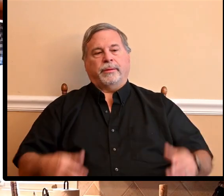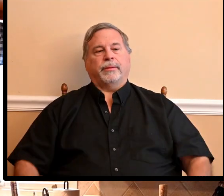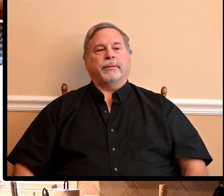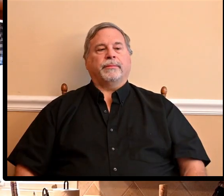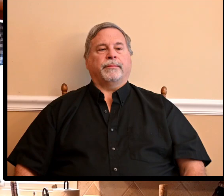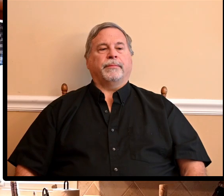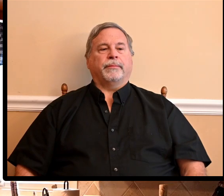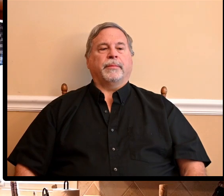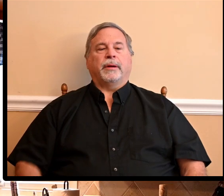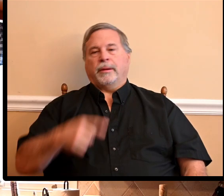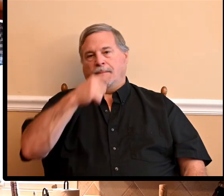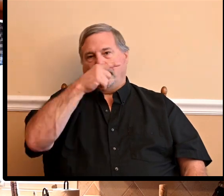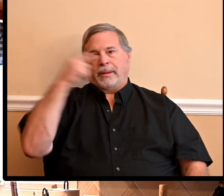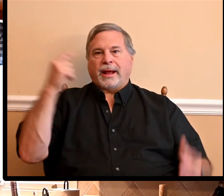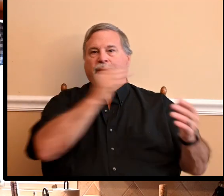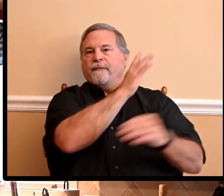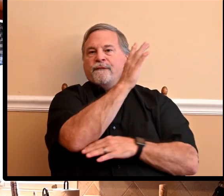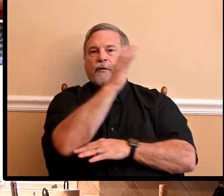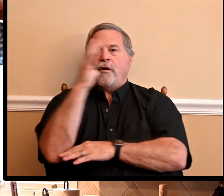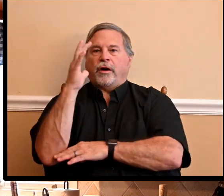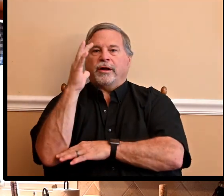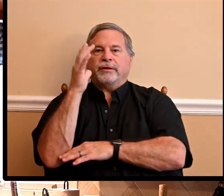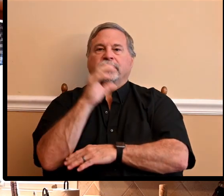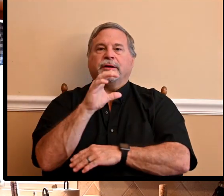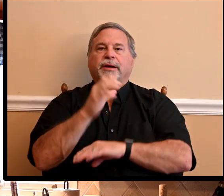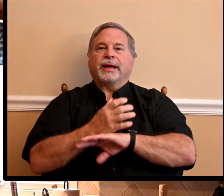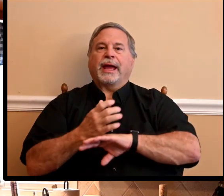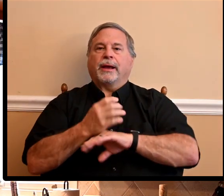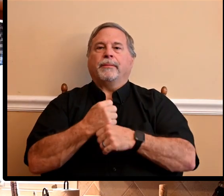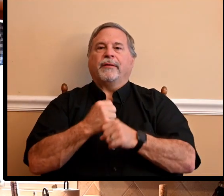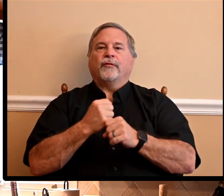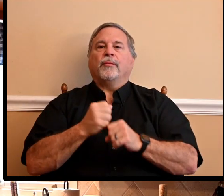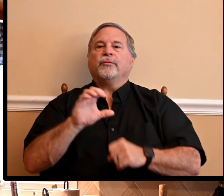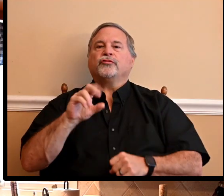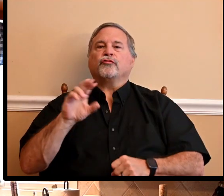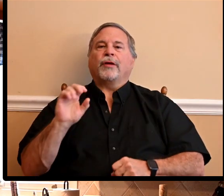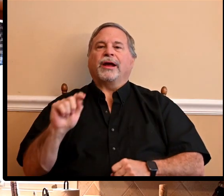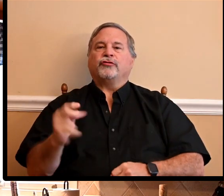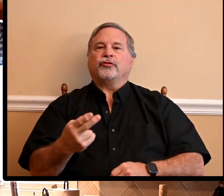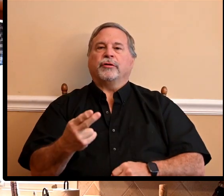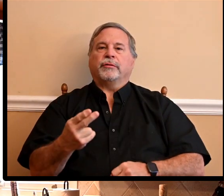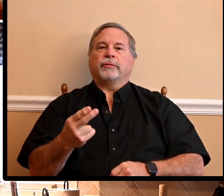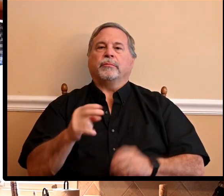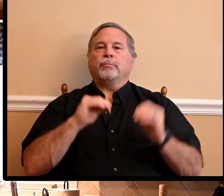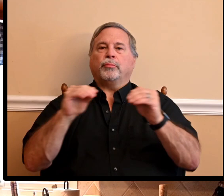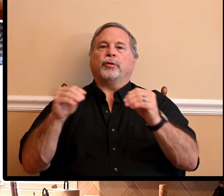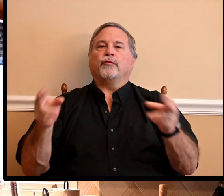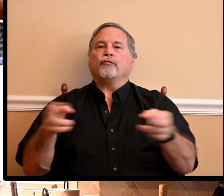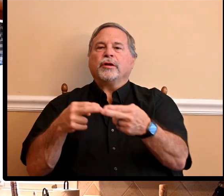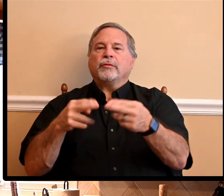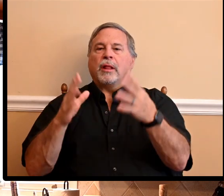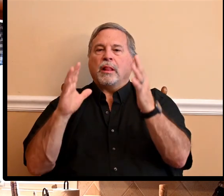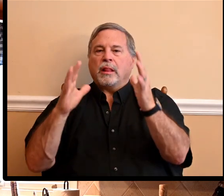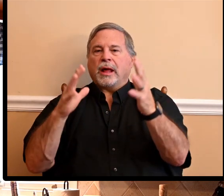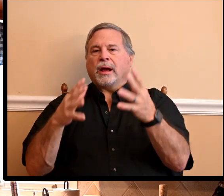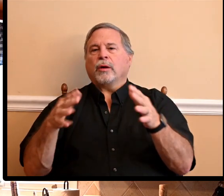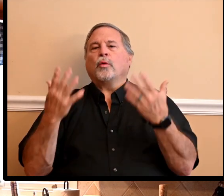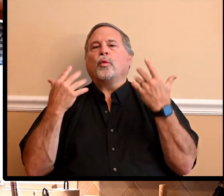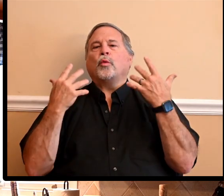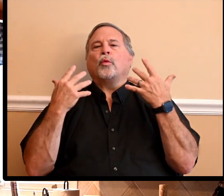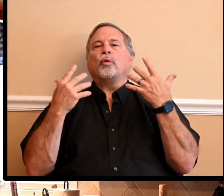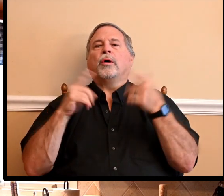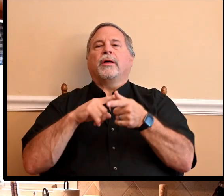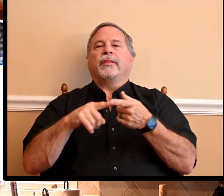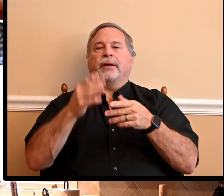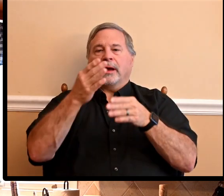And there you go, folks. Black Forest cake, made from scratch. We're going to put it in the fridge, let